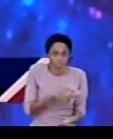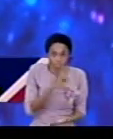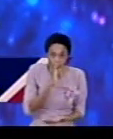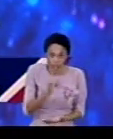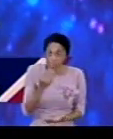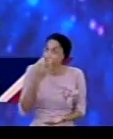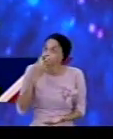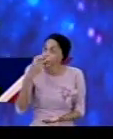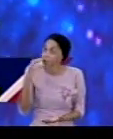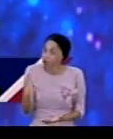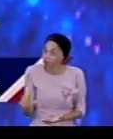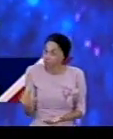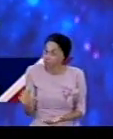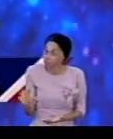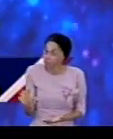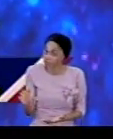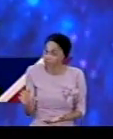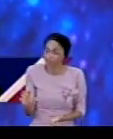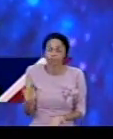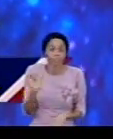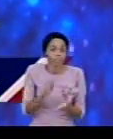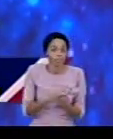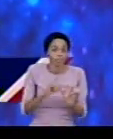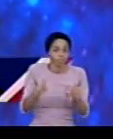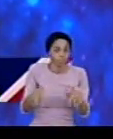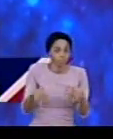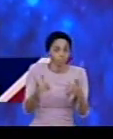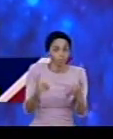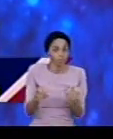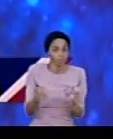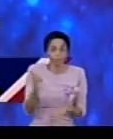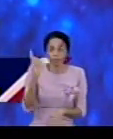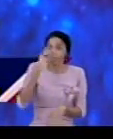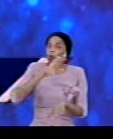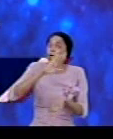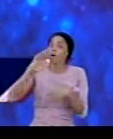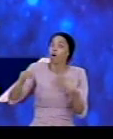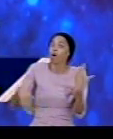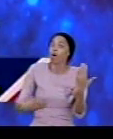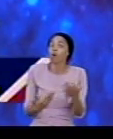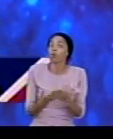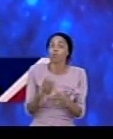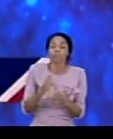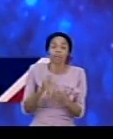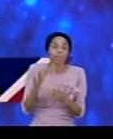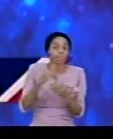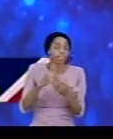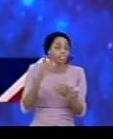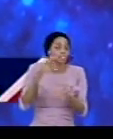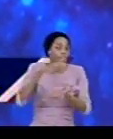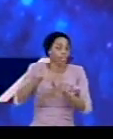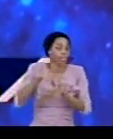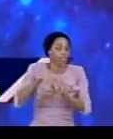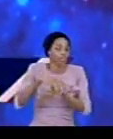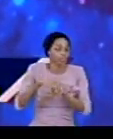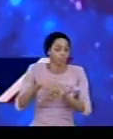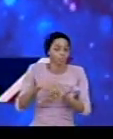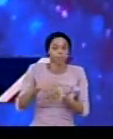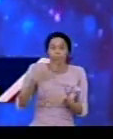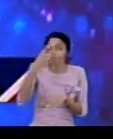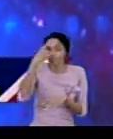the curse that goes all over the face of the earth for